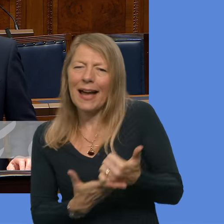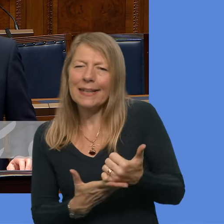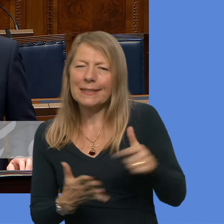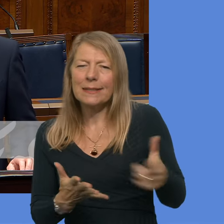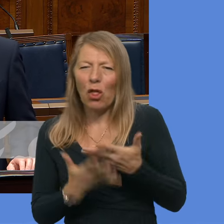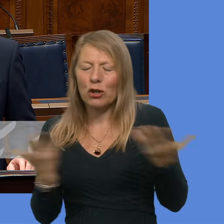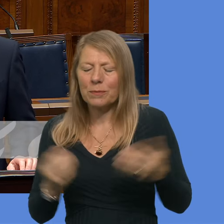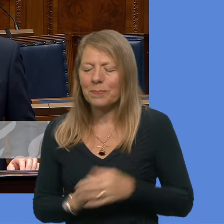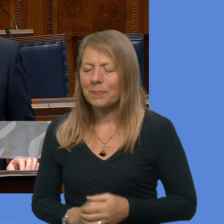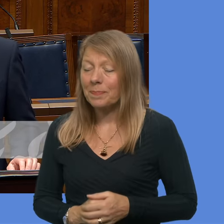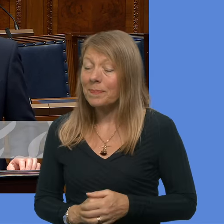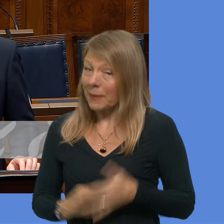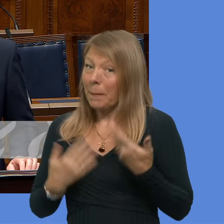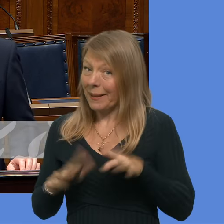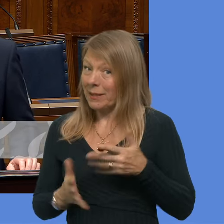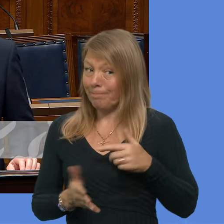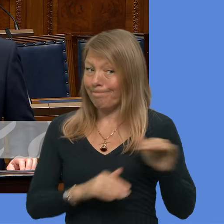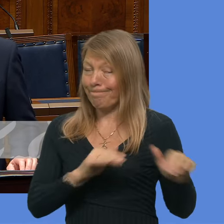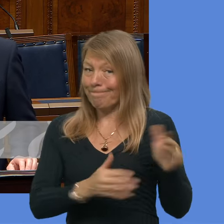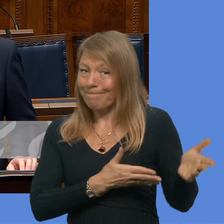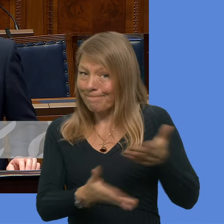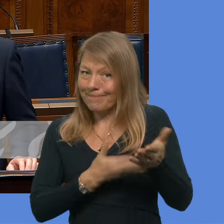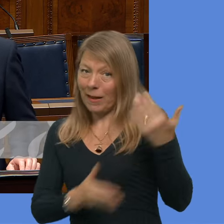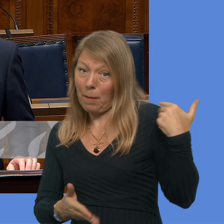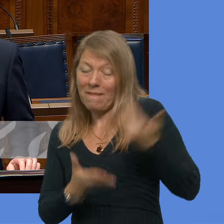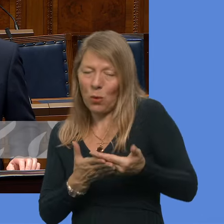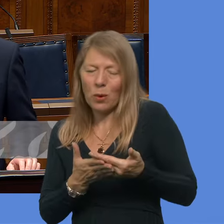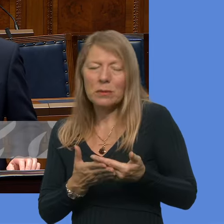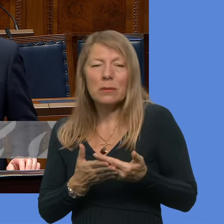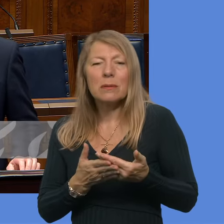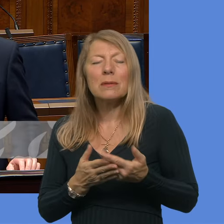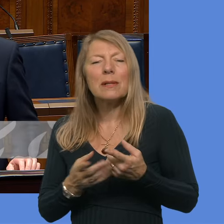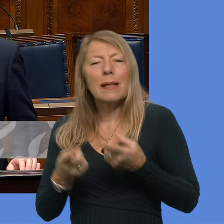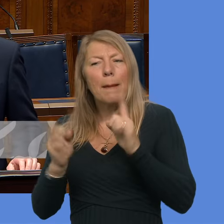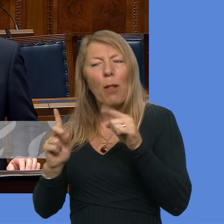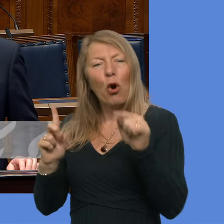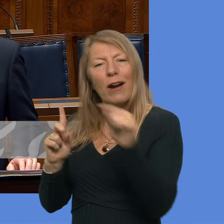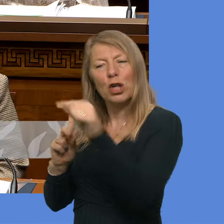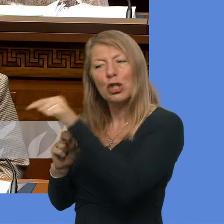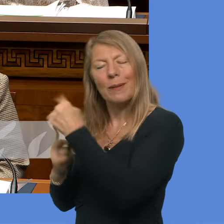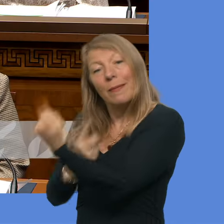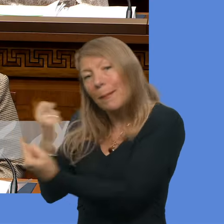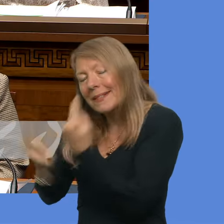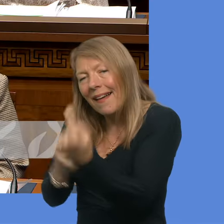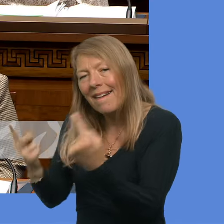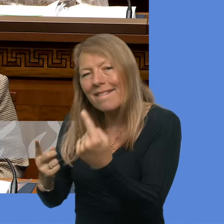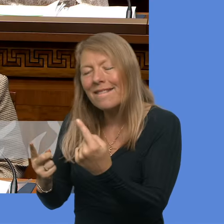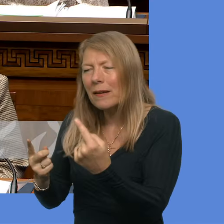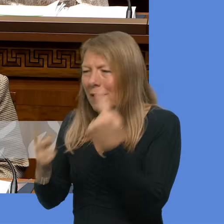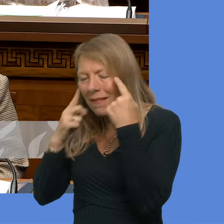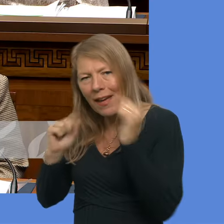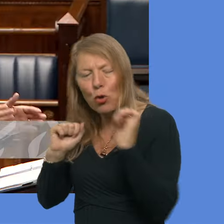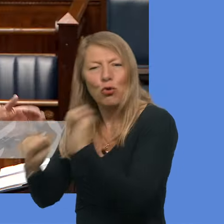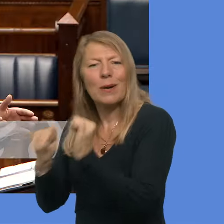with business, I also think that employers themselves need to consider how they allow particularly women to re-access work. Because if it's an all or